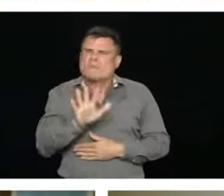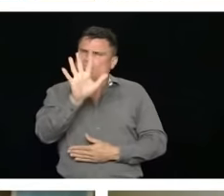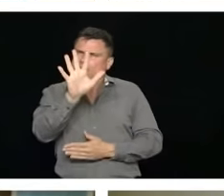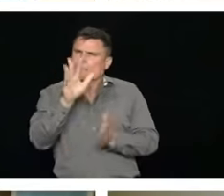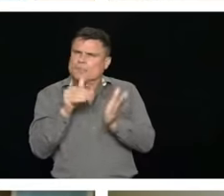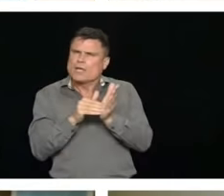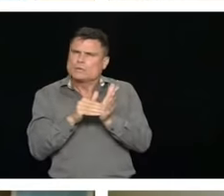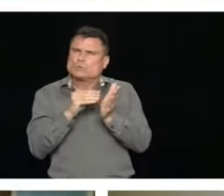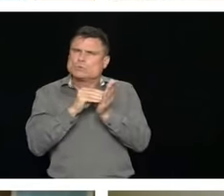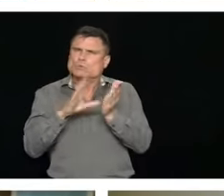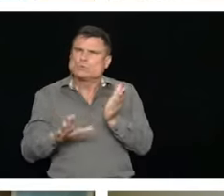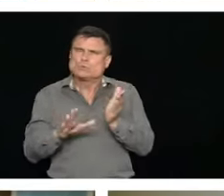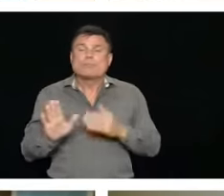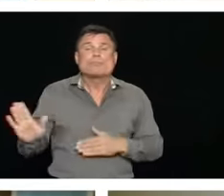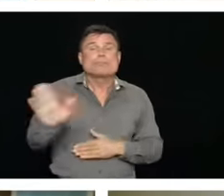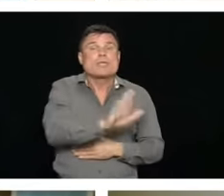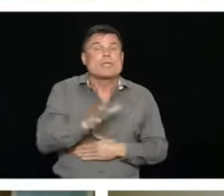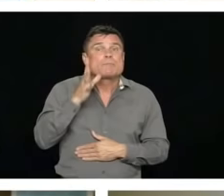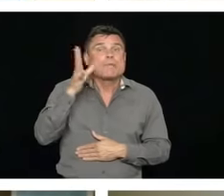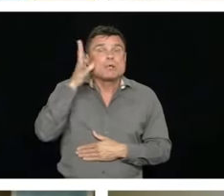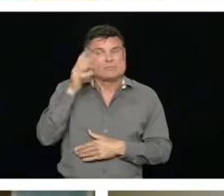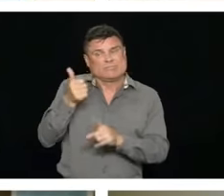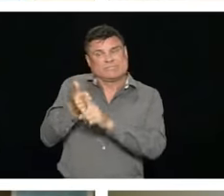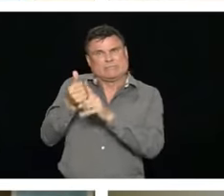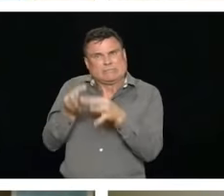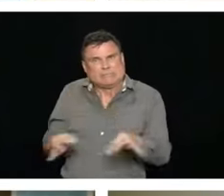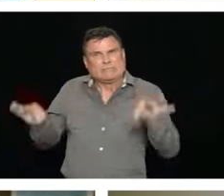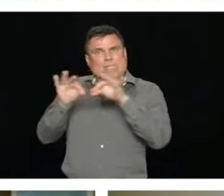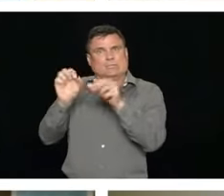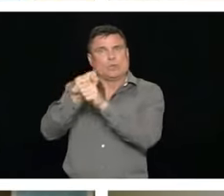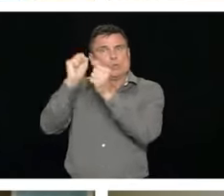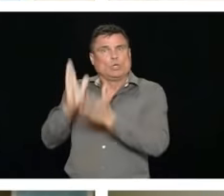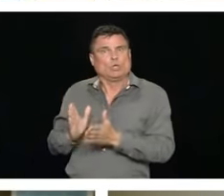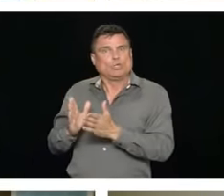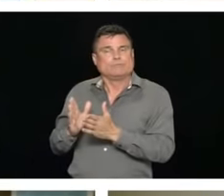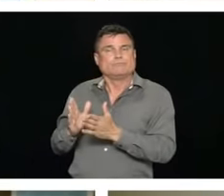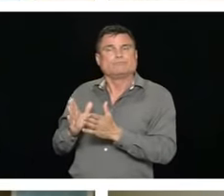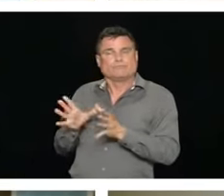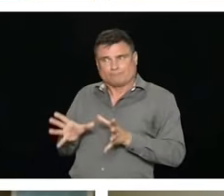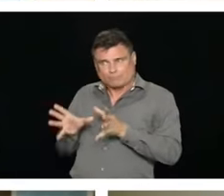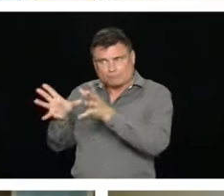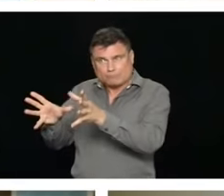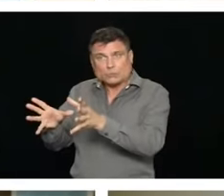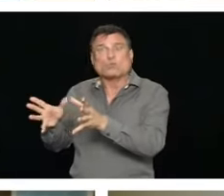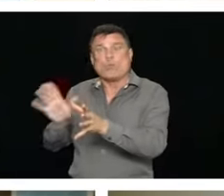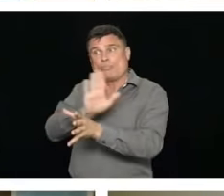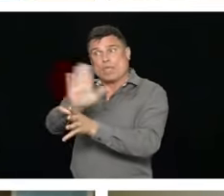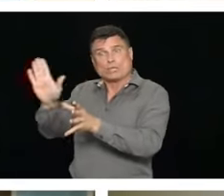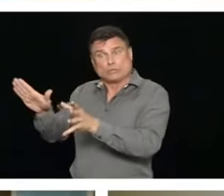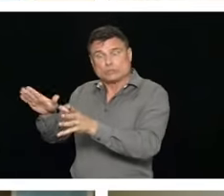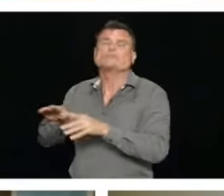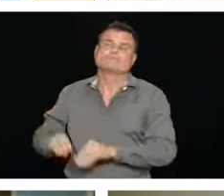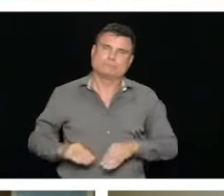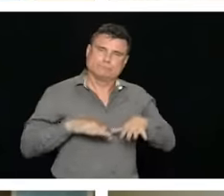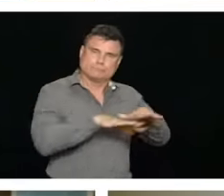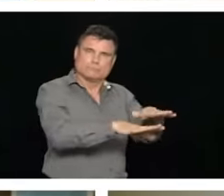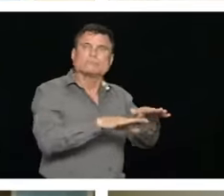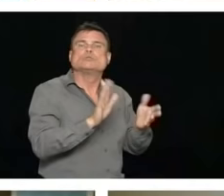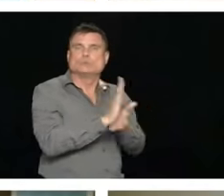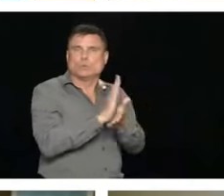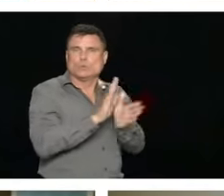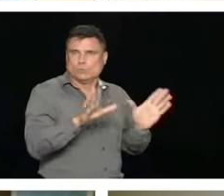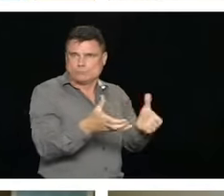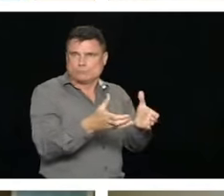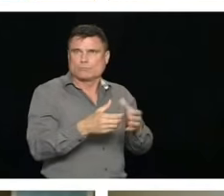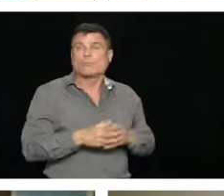there are a lot of questions about how students are going to have the option to return to schools starting June 1st in a gradual